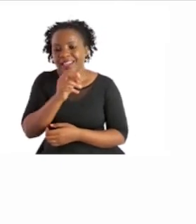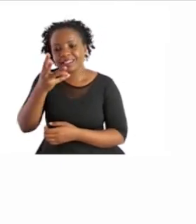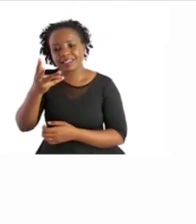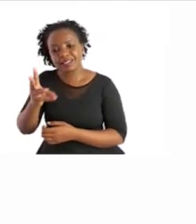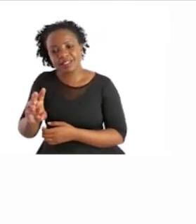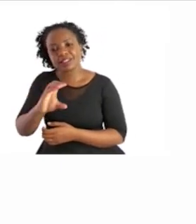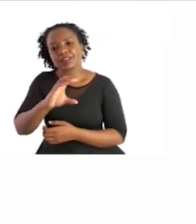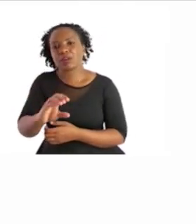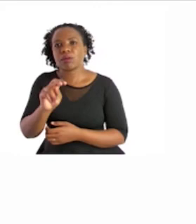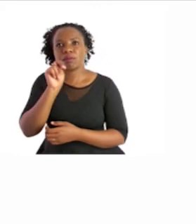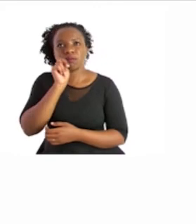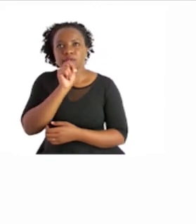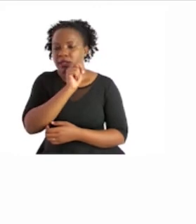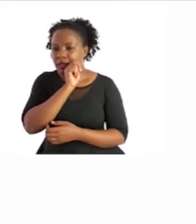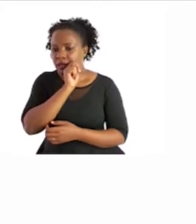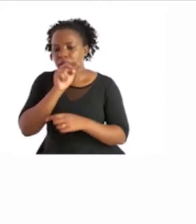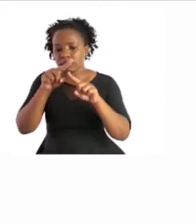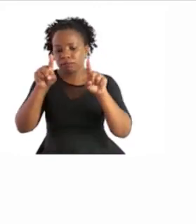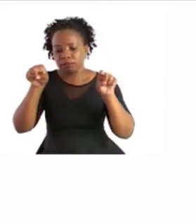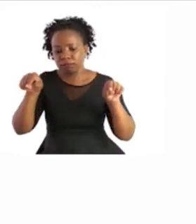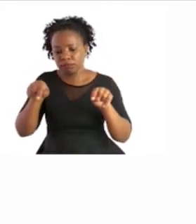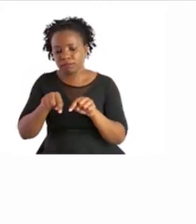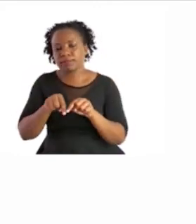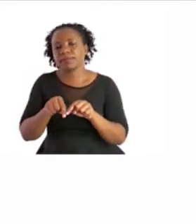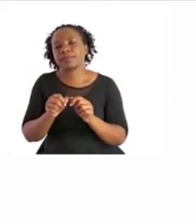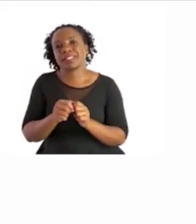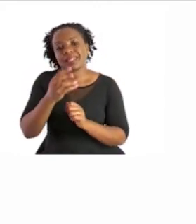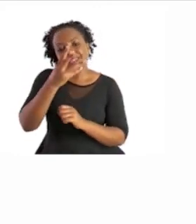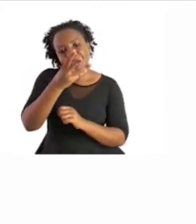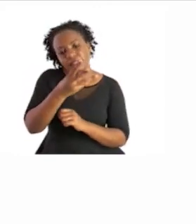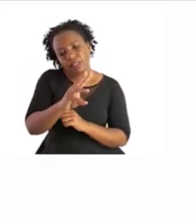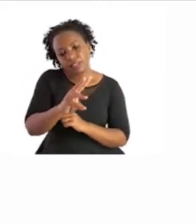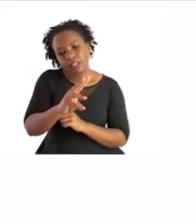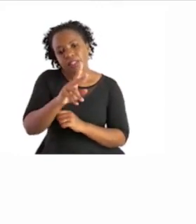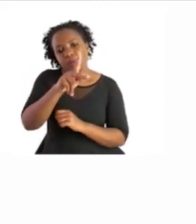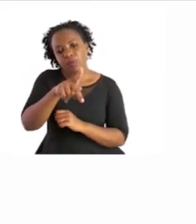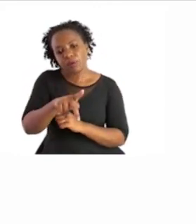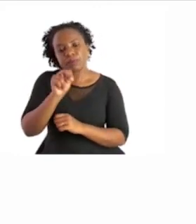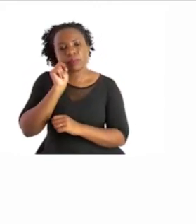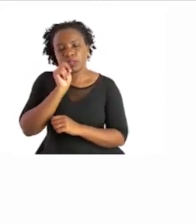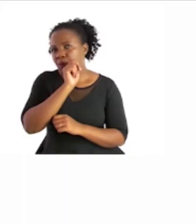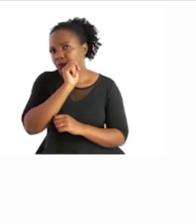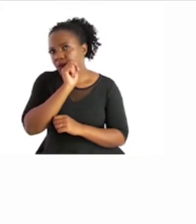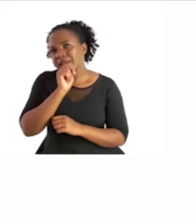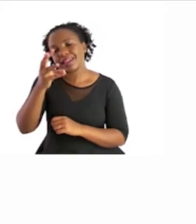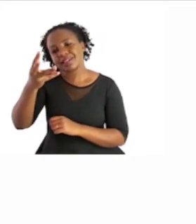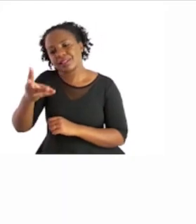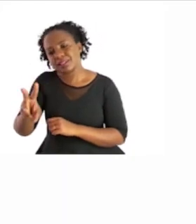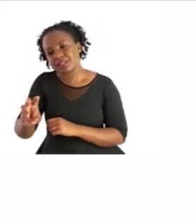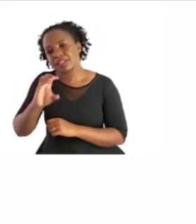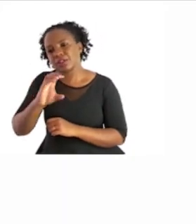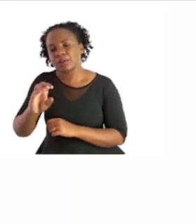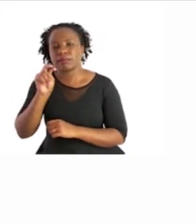nouns in the table down below. 6 proper and 6